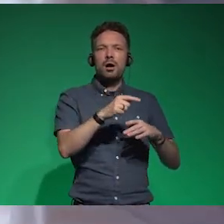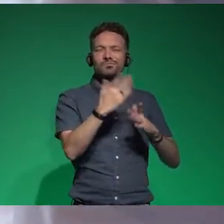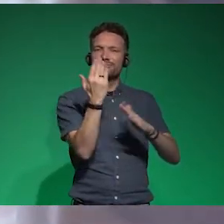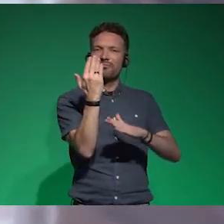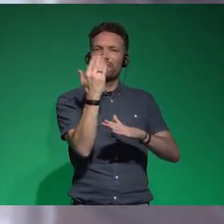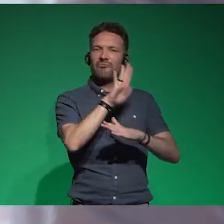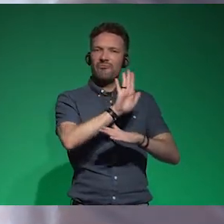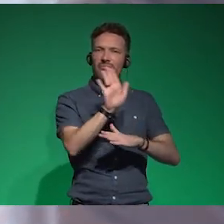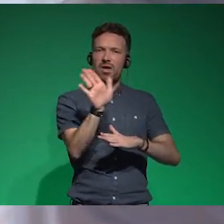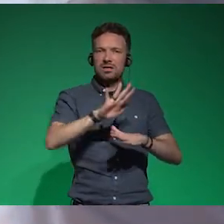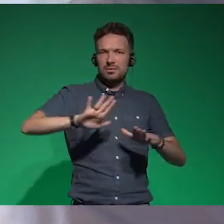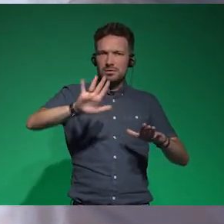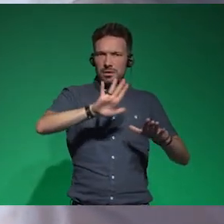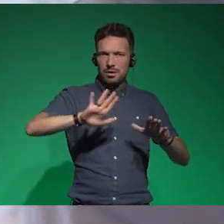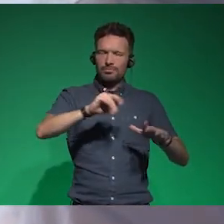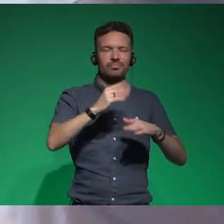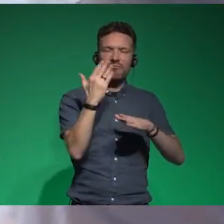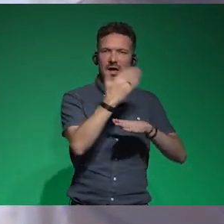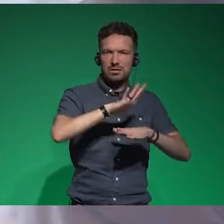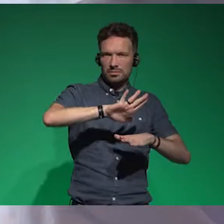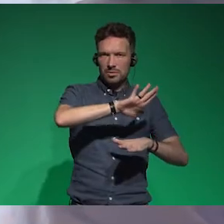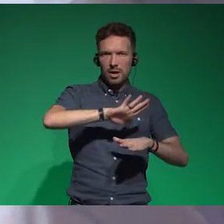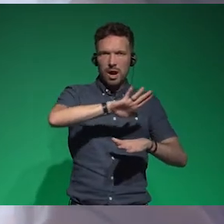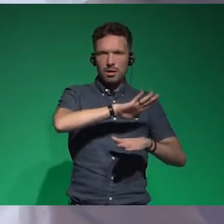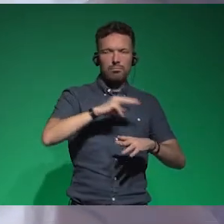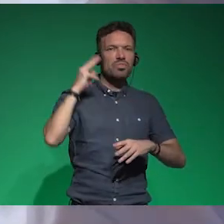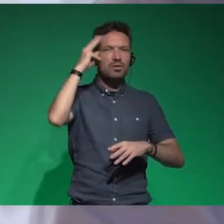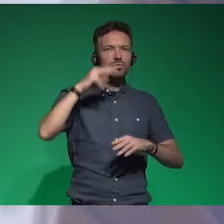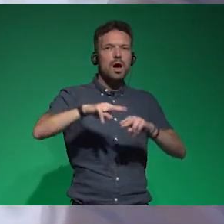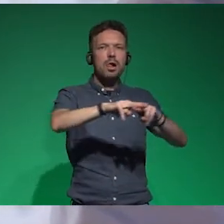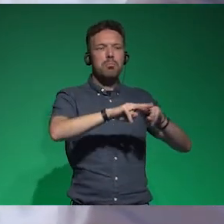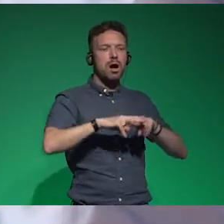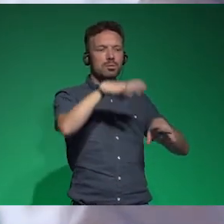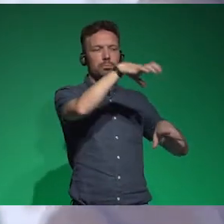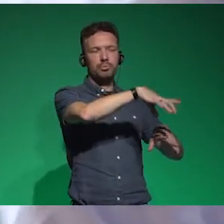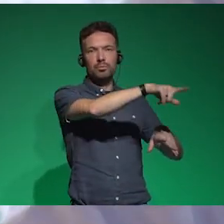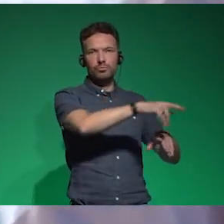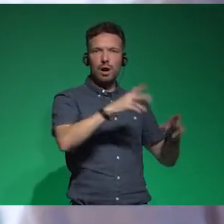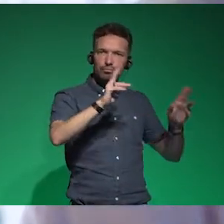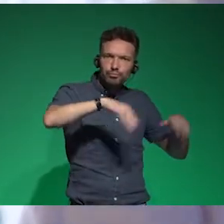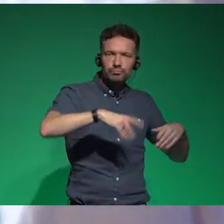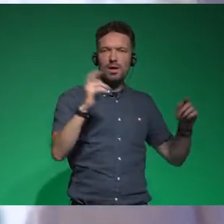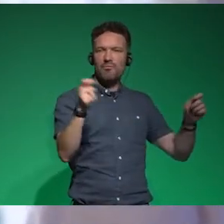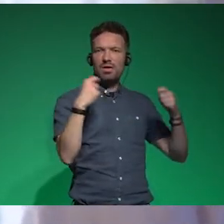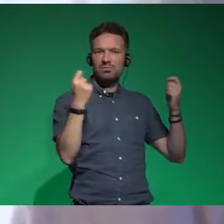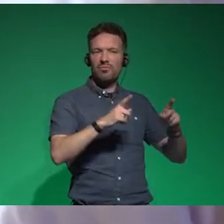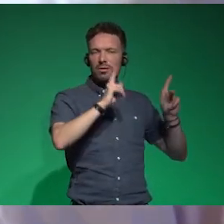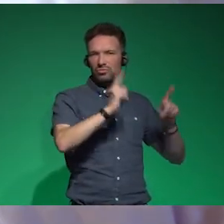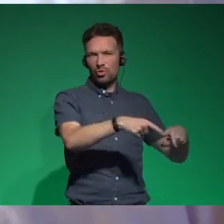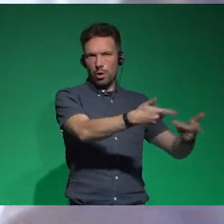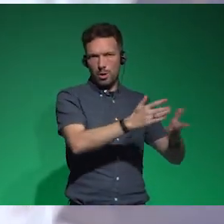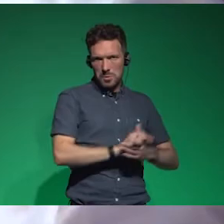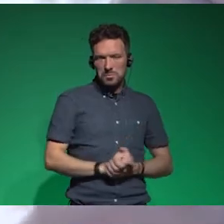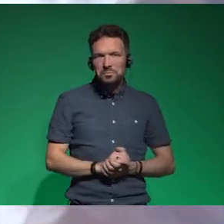before we have a music festival, but basically because we live in the city, we